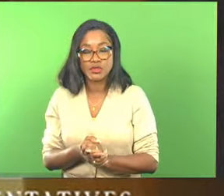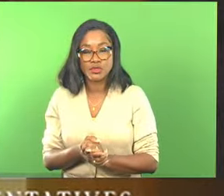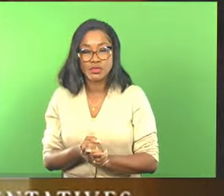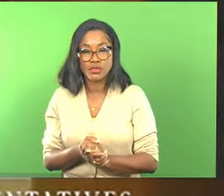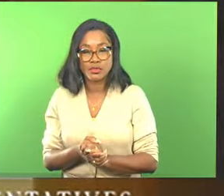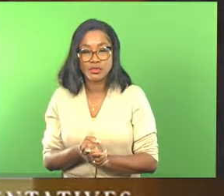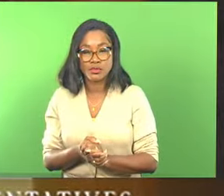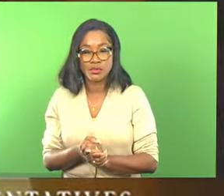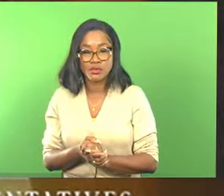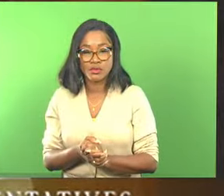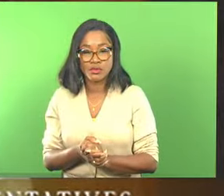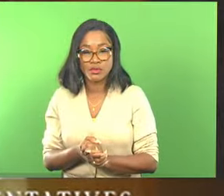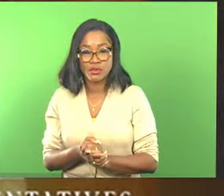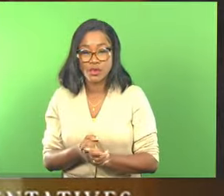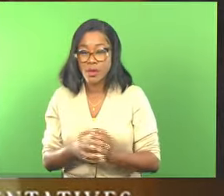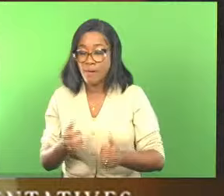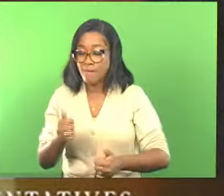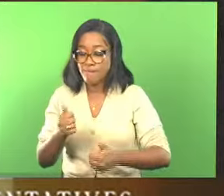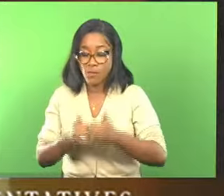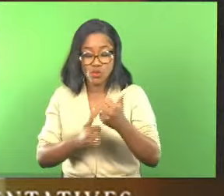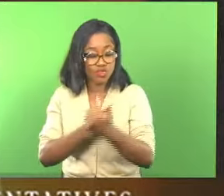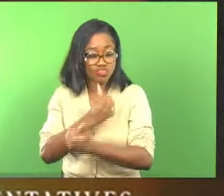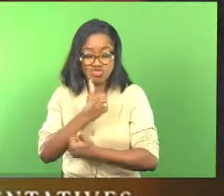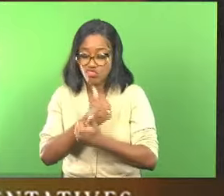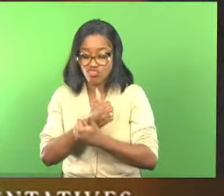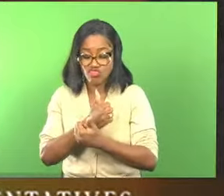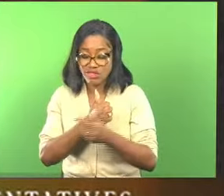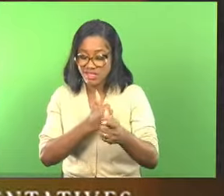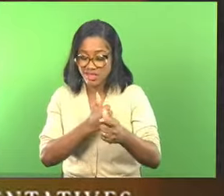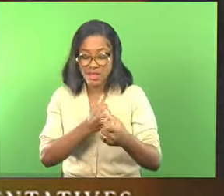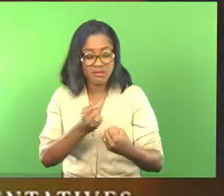population than most countries in the world.